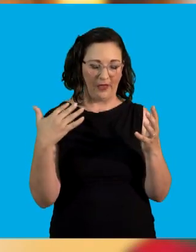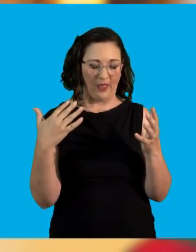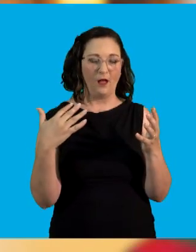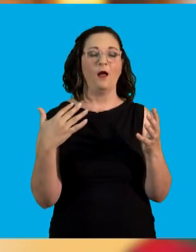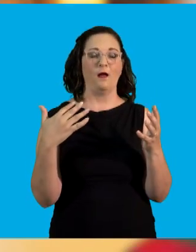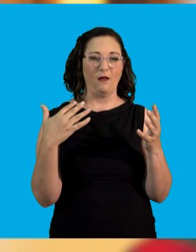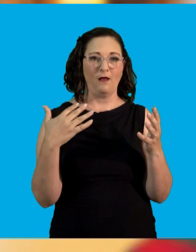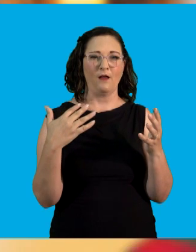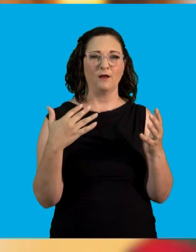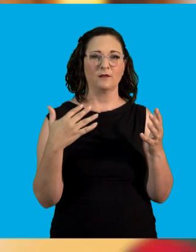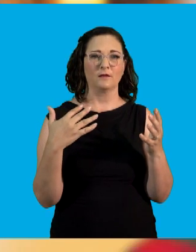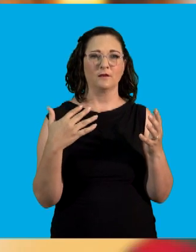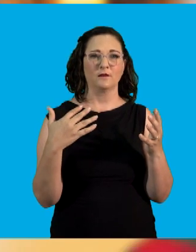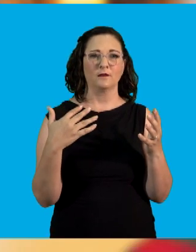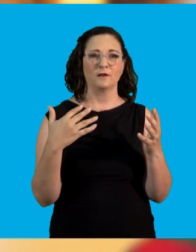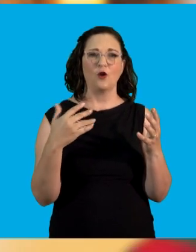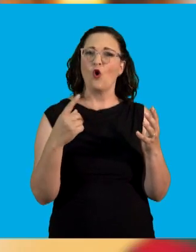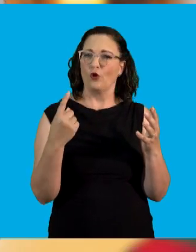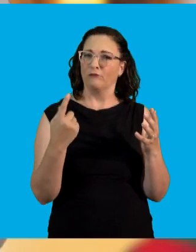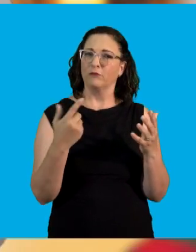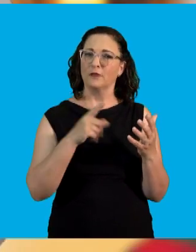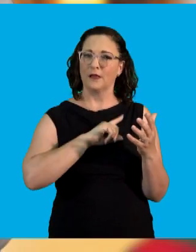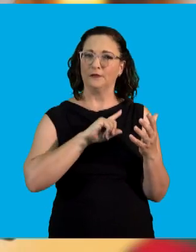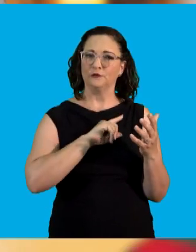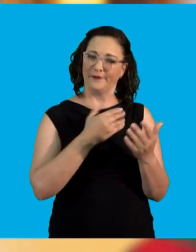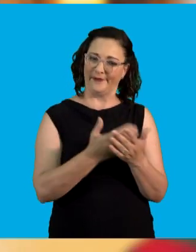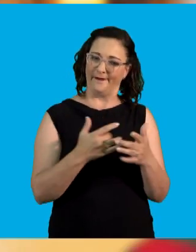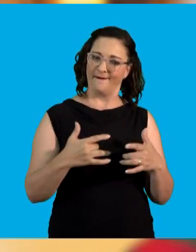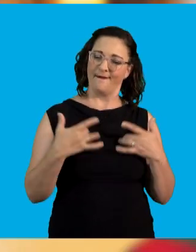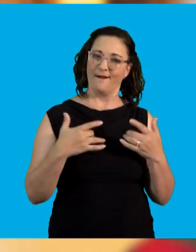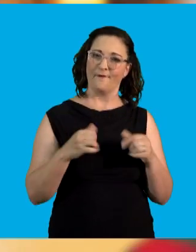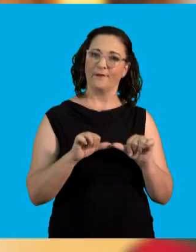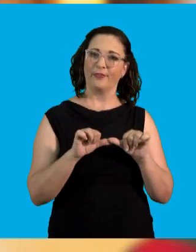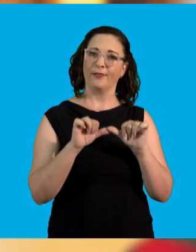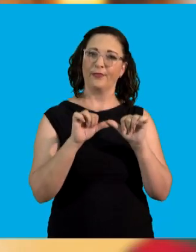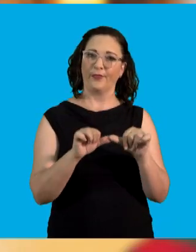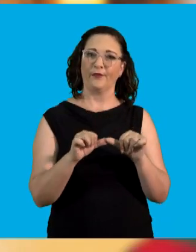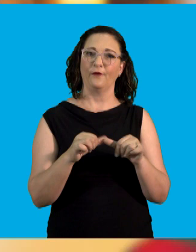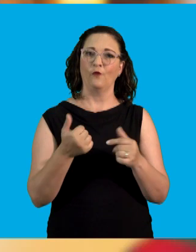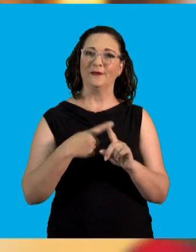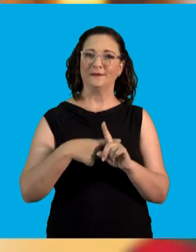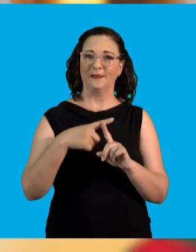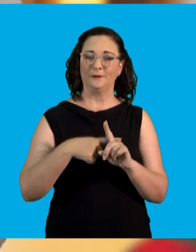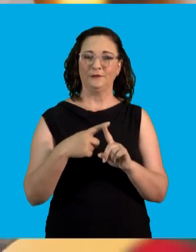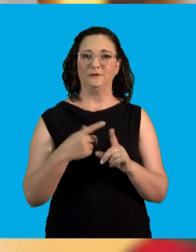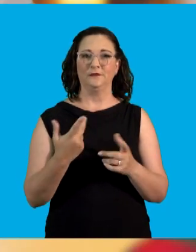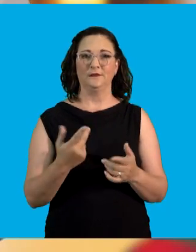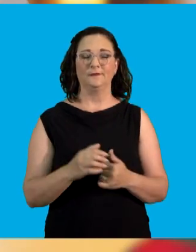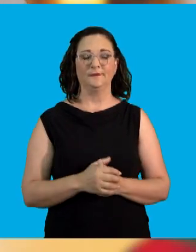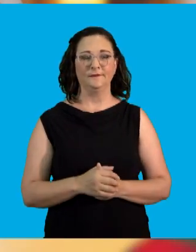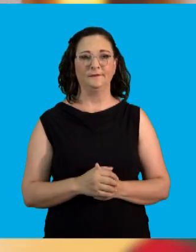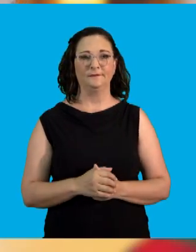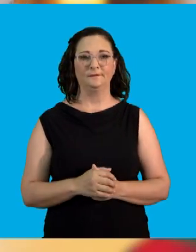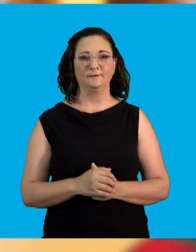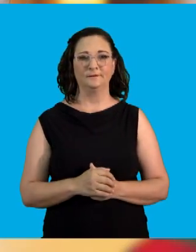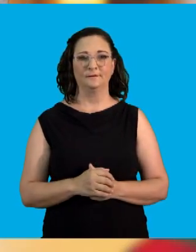of the atmosphere, it is also the only thing that also makes life to exist on Earth, or that